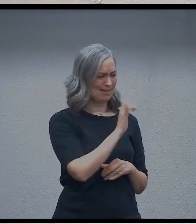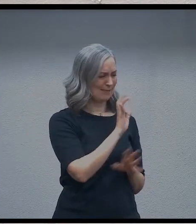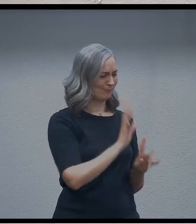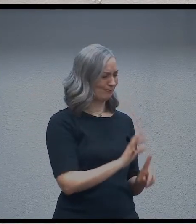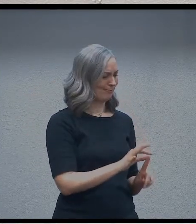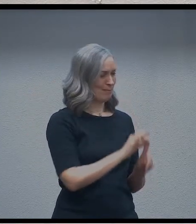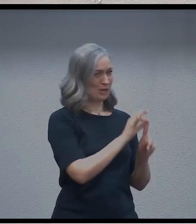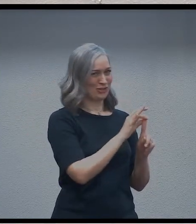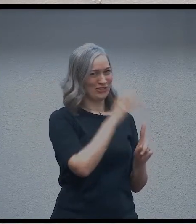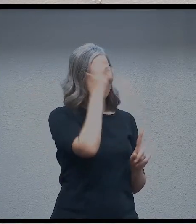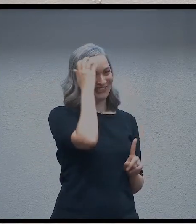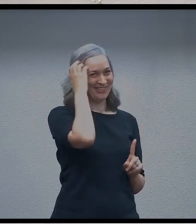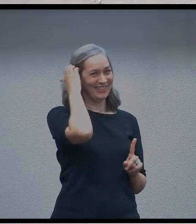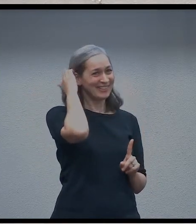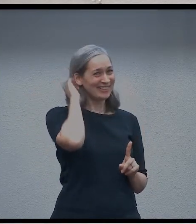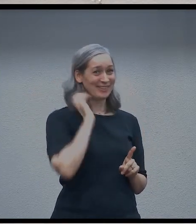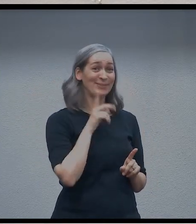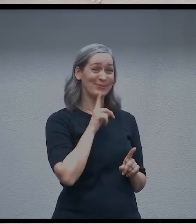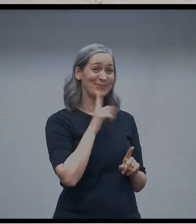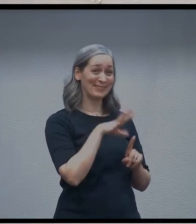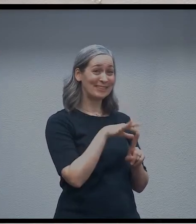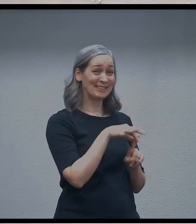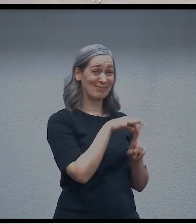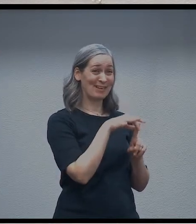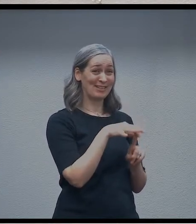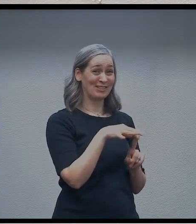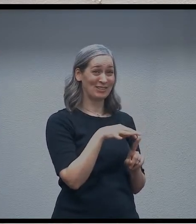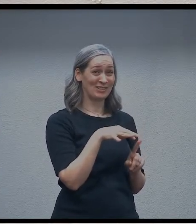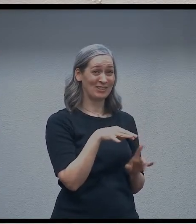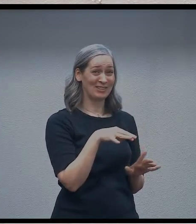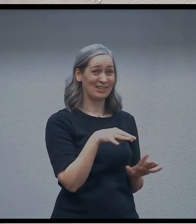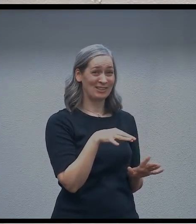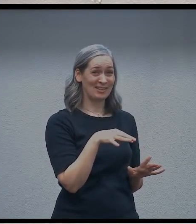special. I think that that's so special because